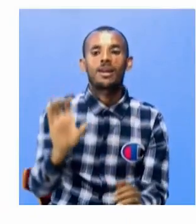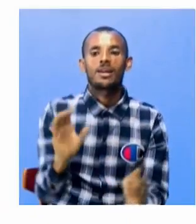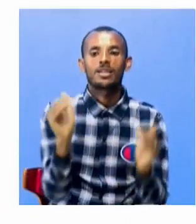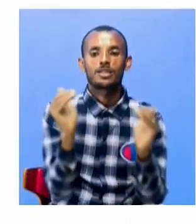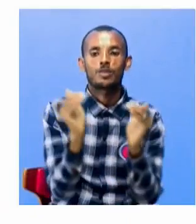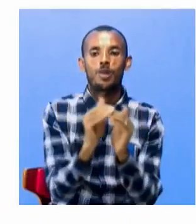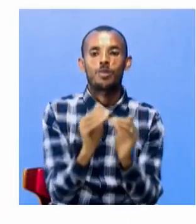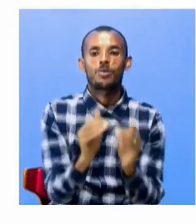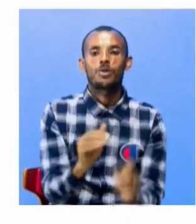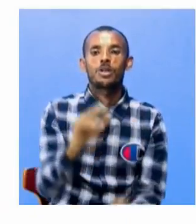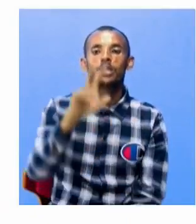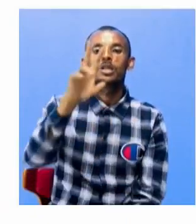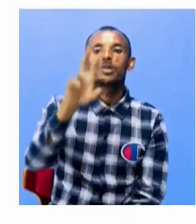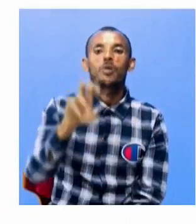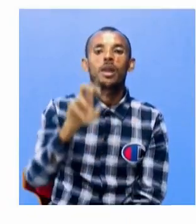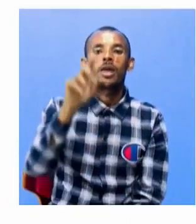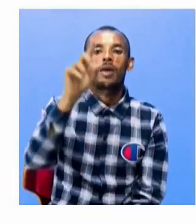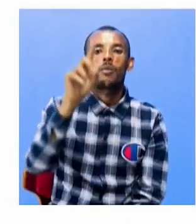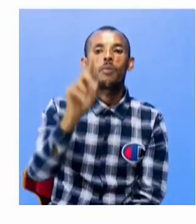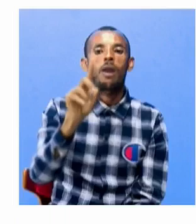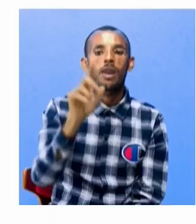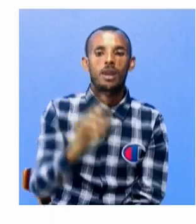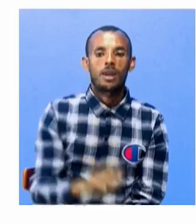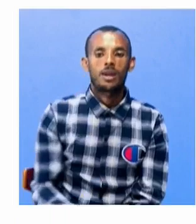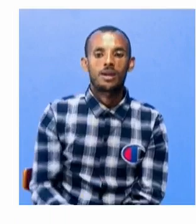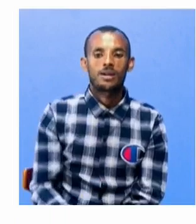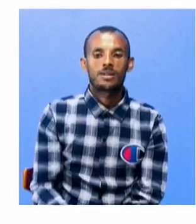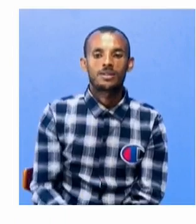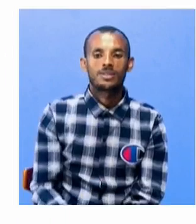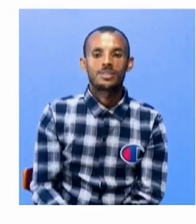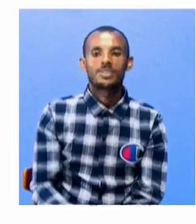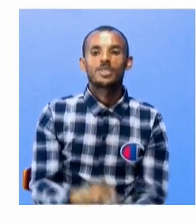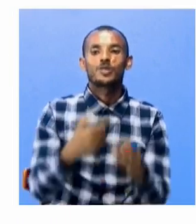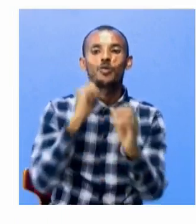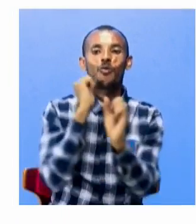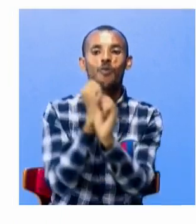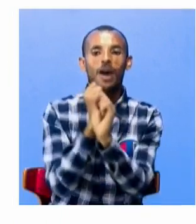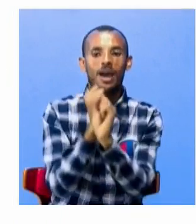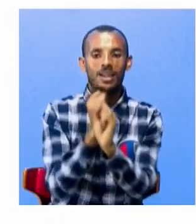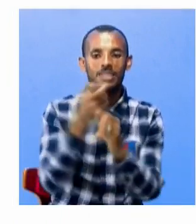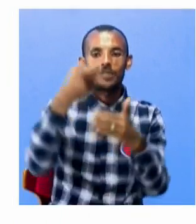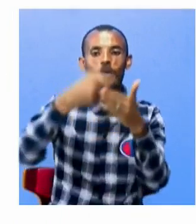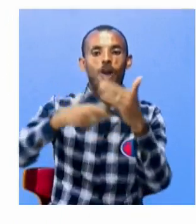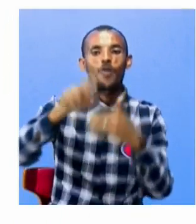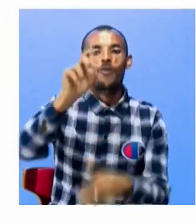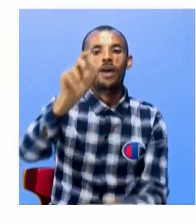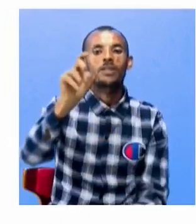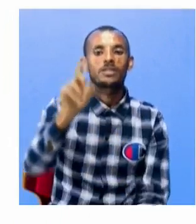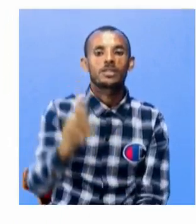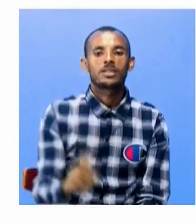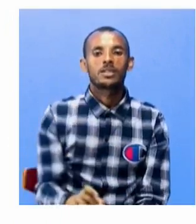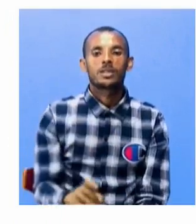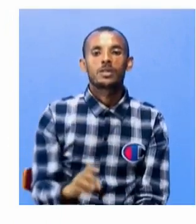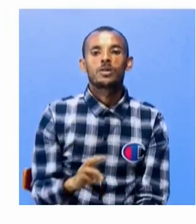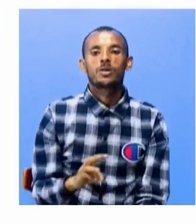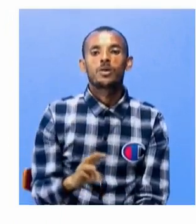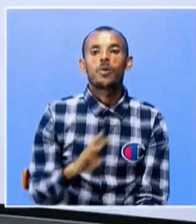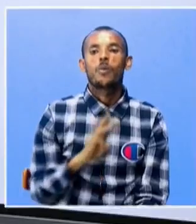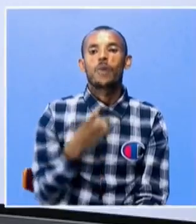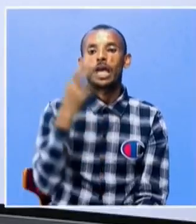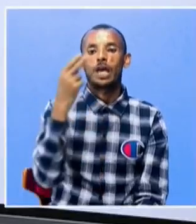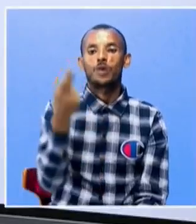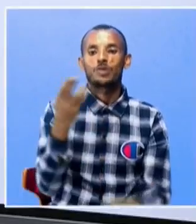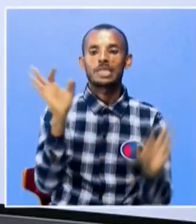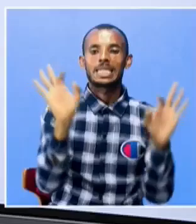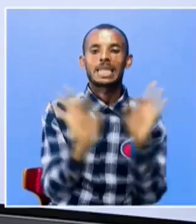gives us 21. To find the value of x, let's apply